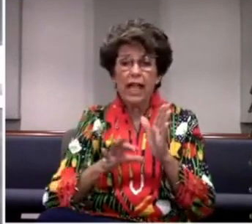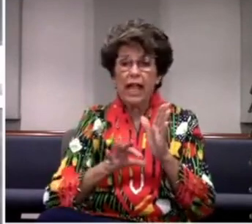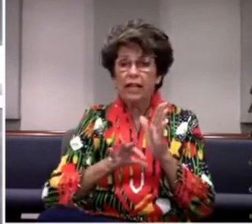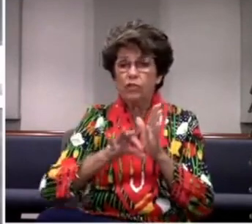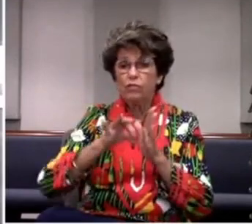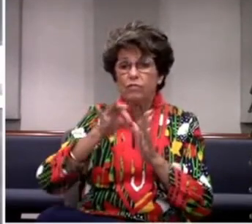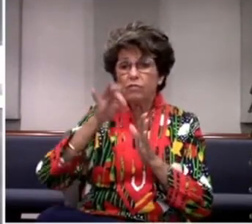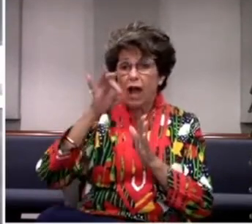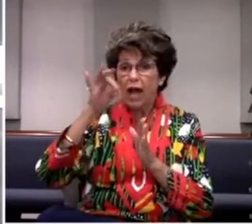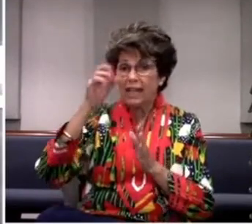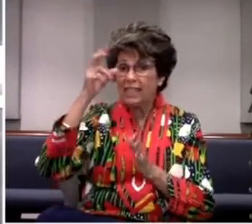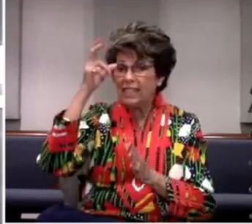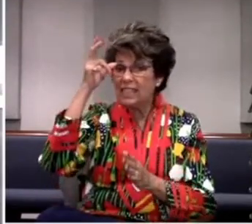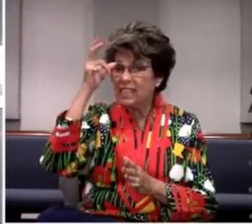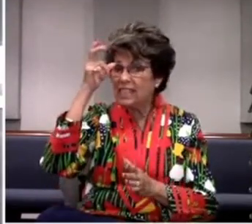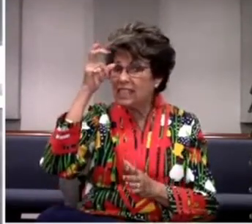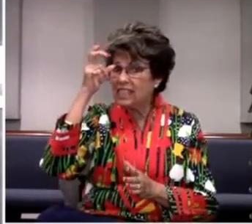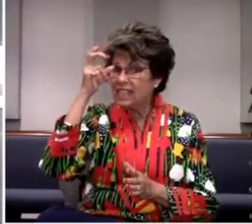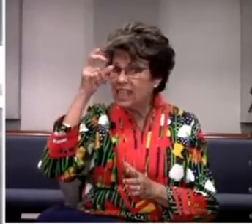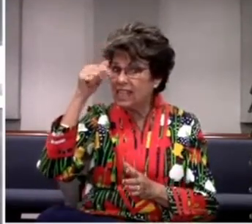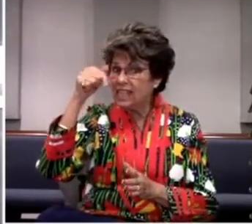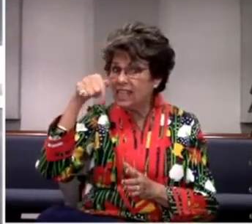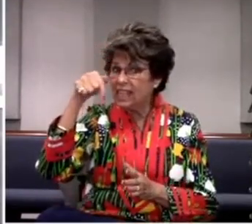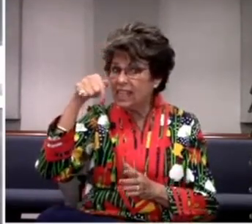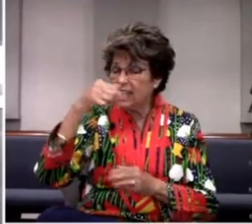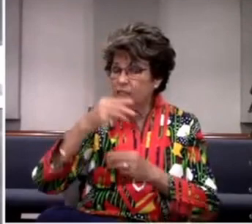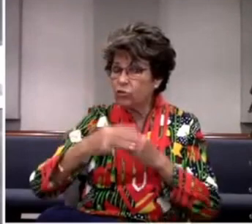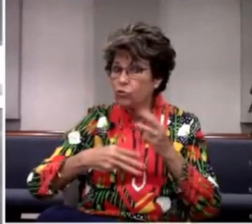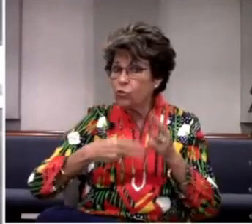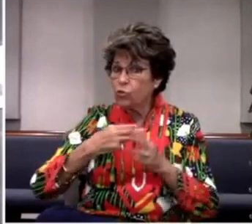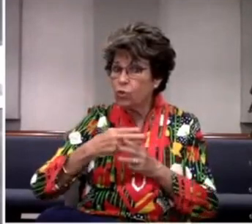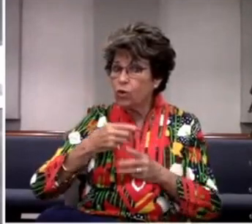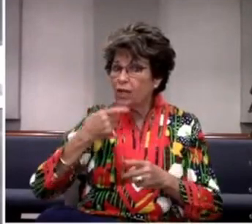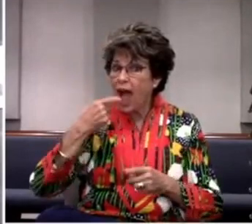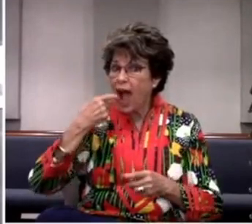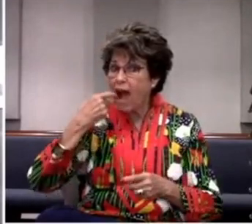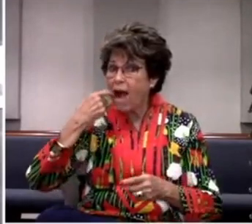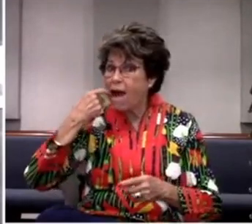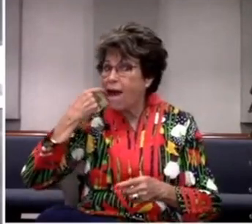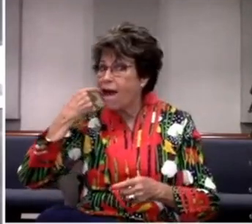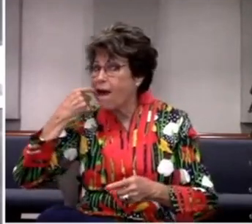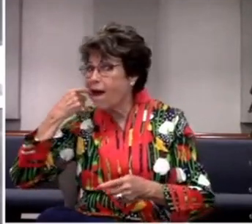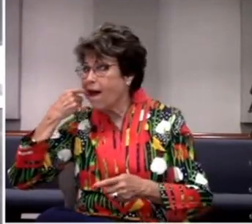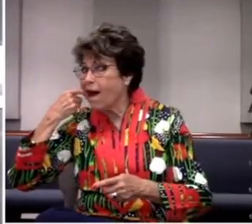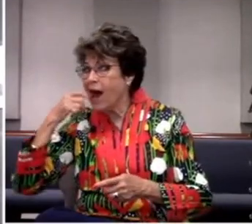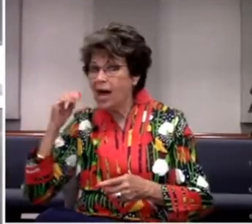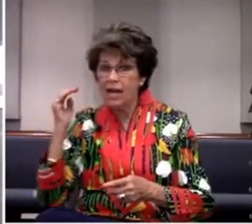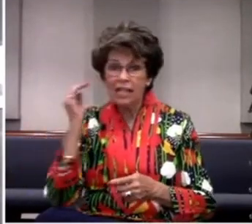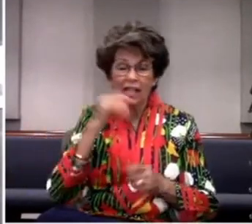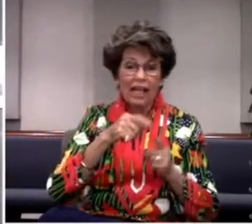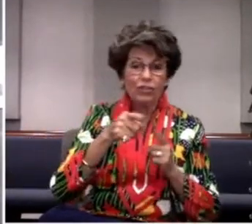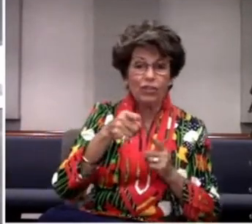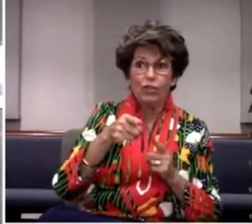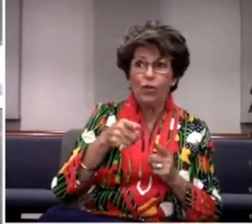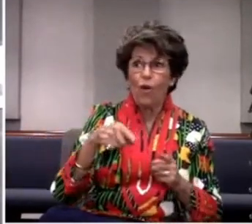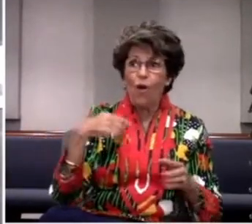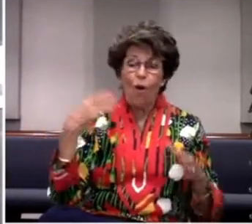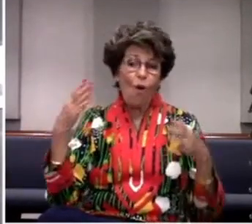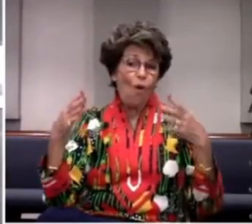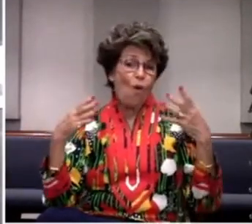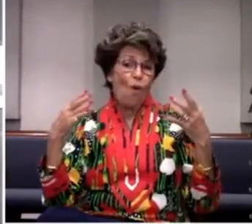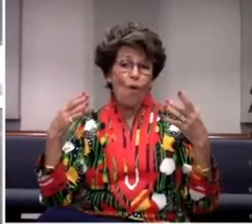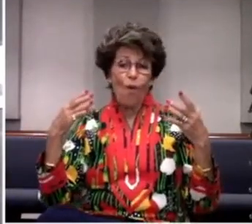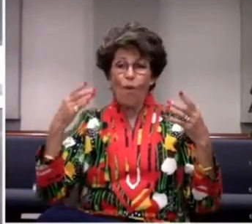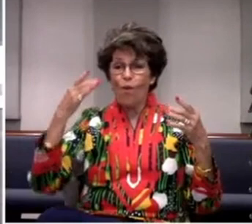you're going to see one day the God of this world and you're going to think, oh, that bald-headed, handsome preacher I used to listen to.